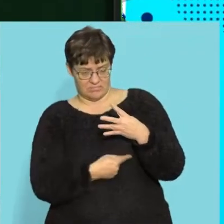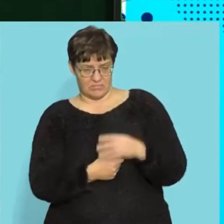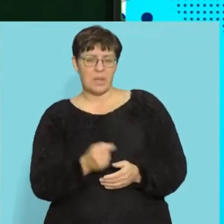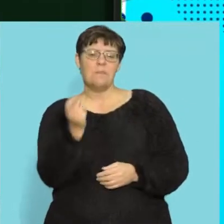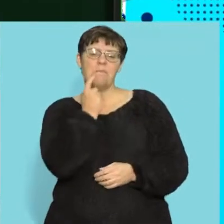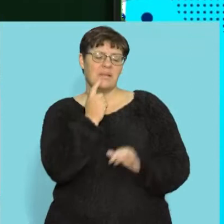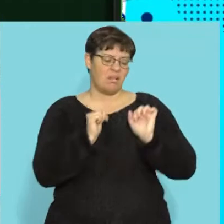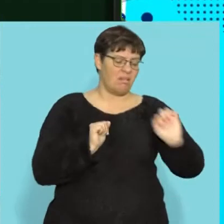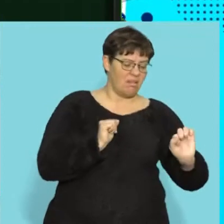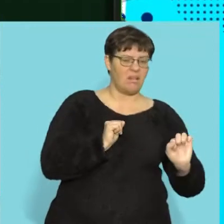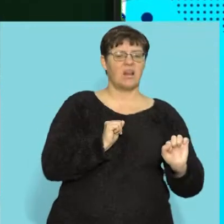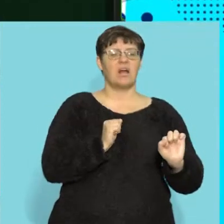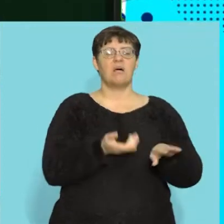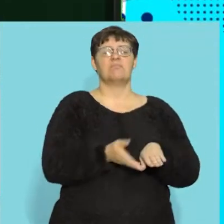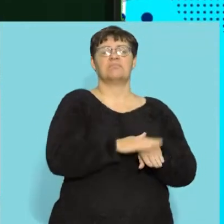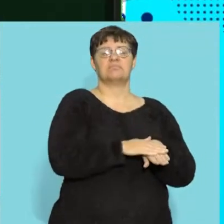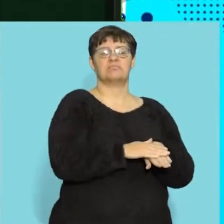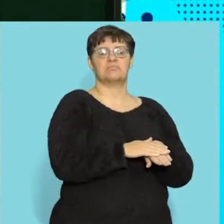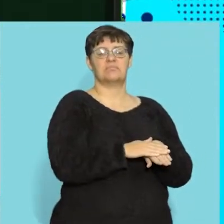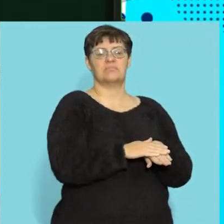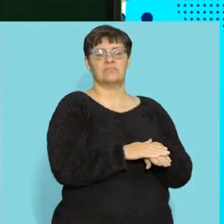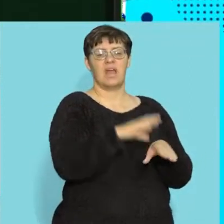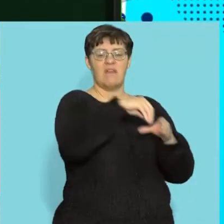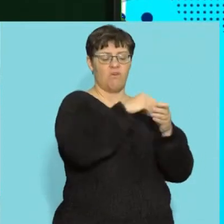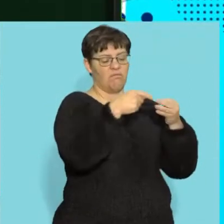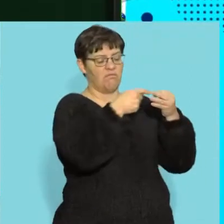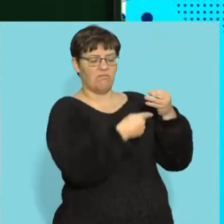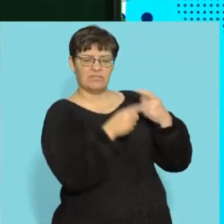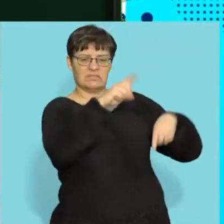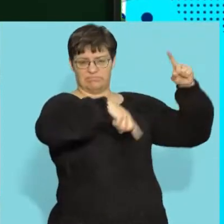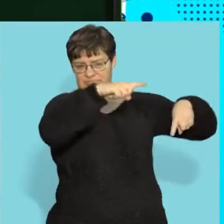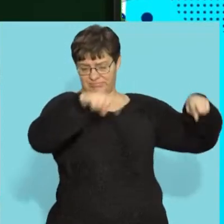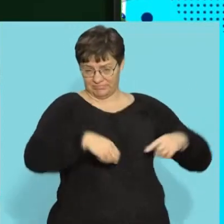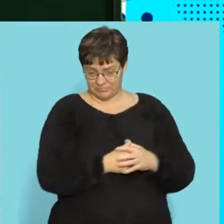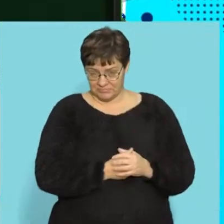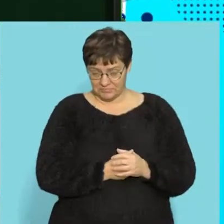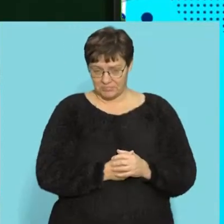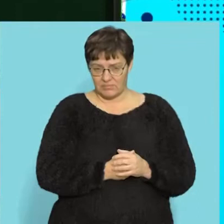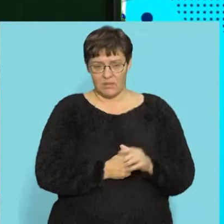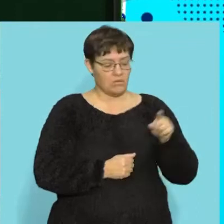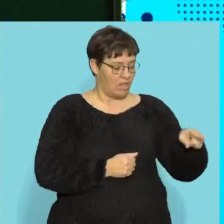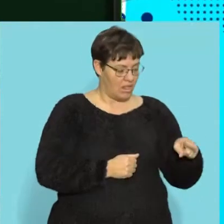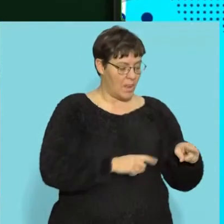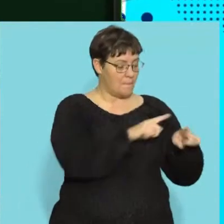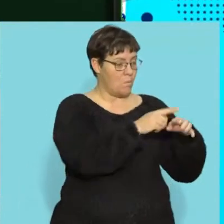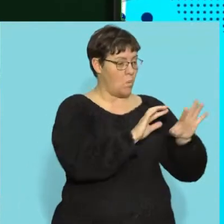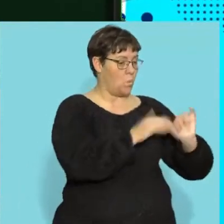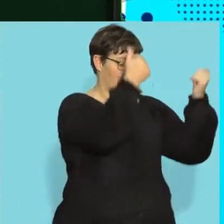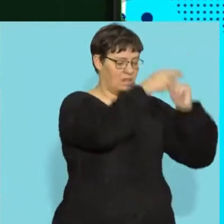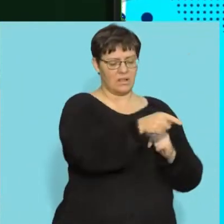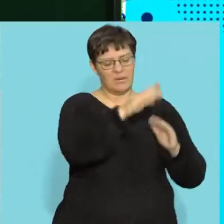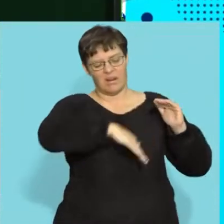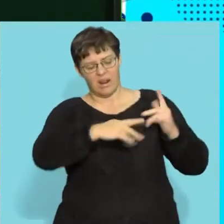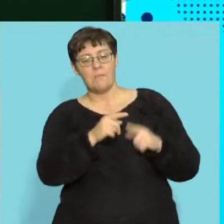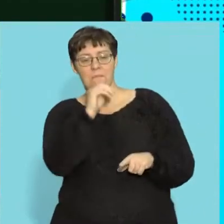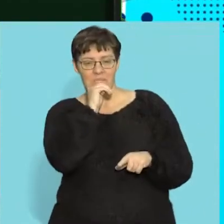electron configurations, okay? Because what sets a particular metal apart from the next is its electron structure, or its